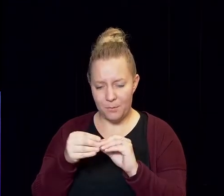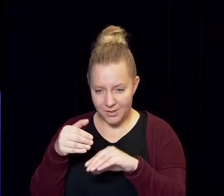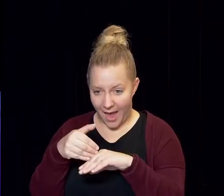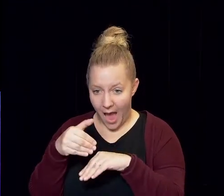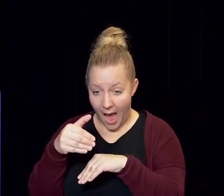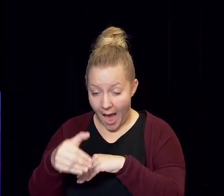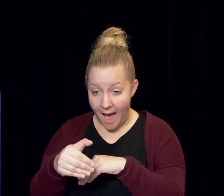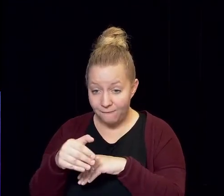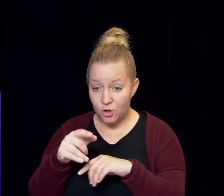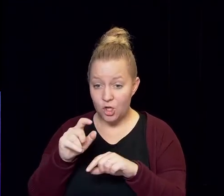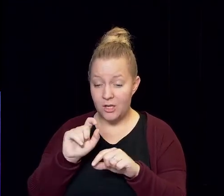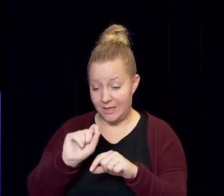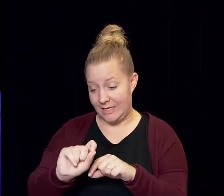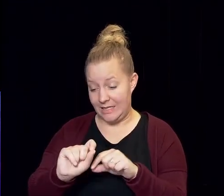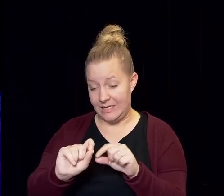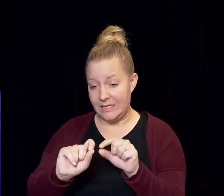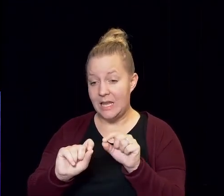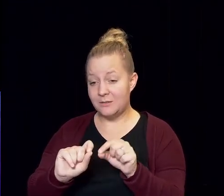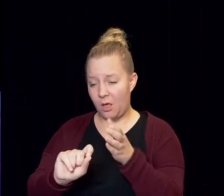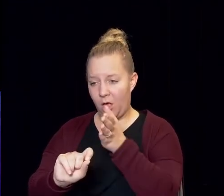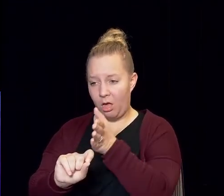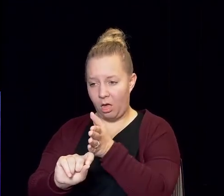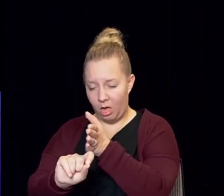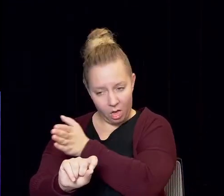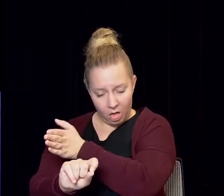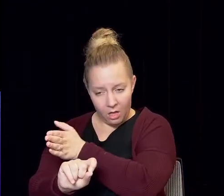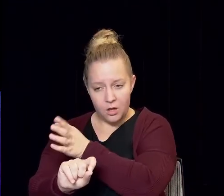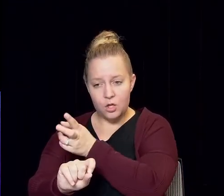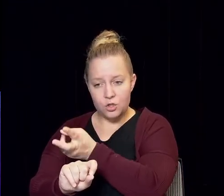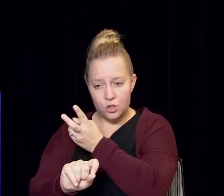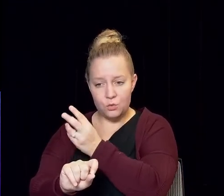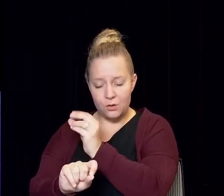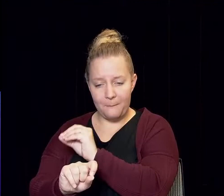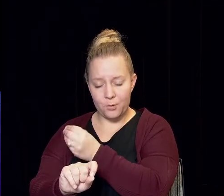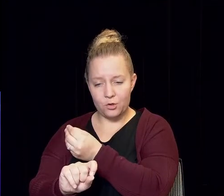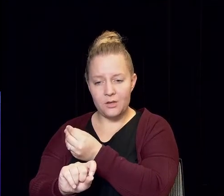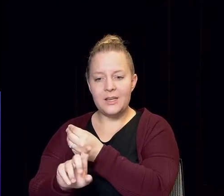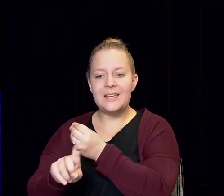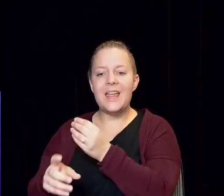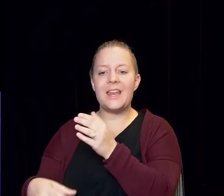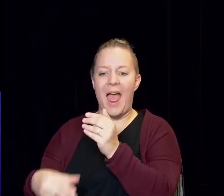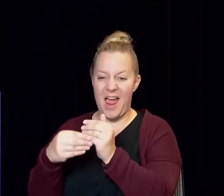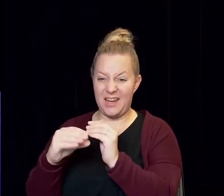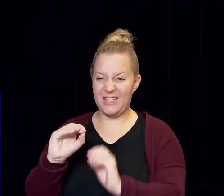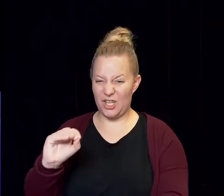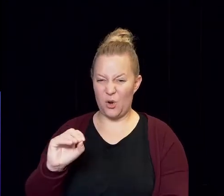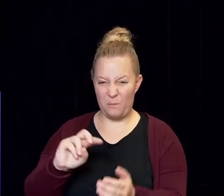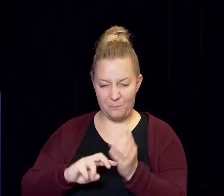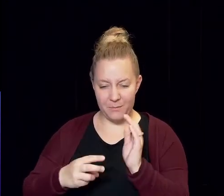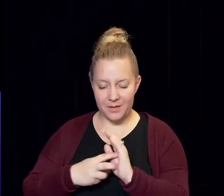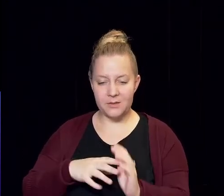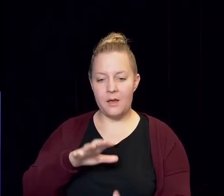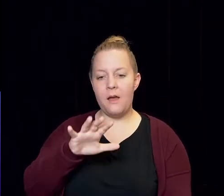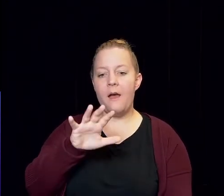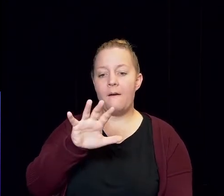So whenever I need one more number after the decimal, I'm just going to include a 0 right here because this indicates that it's